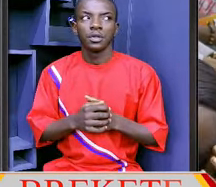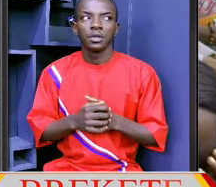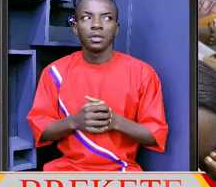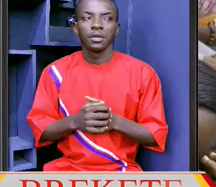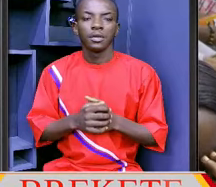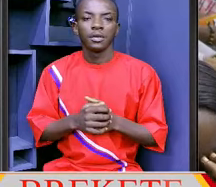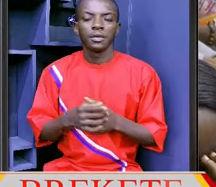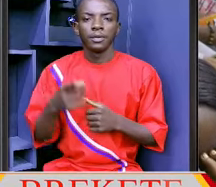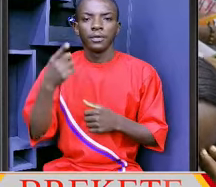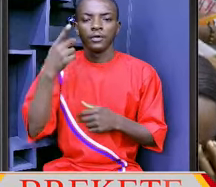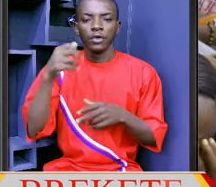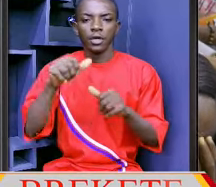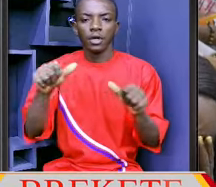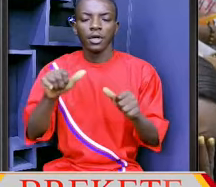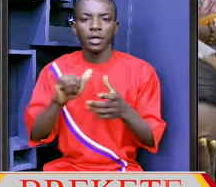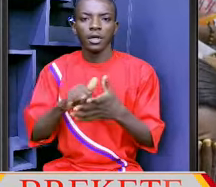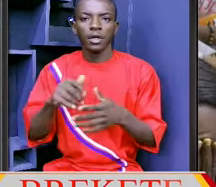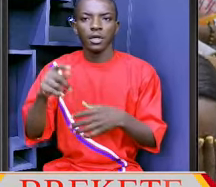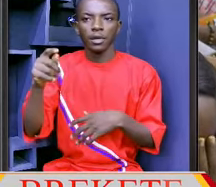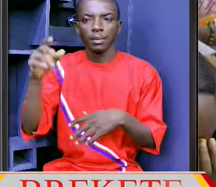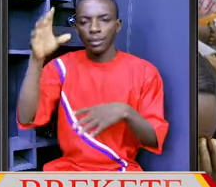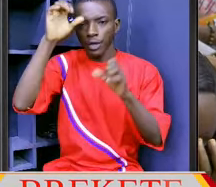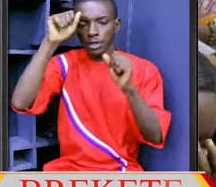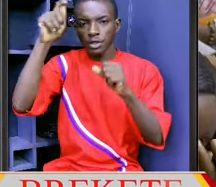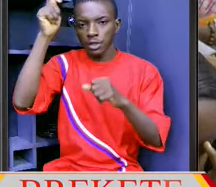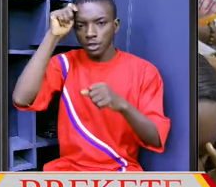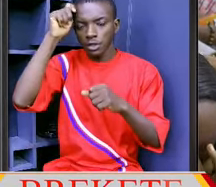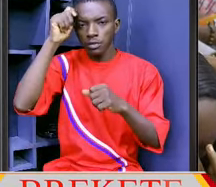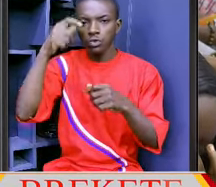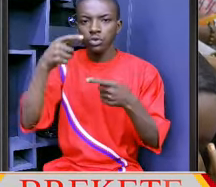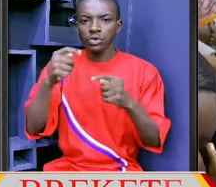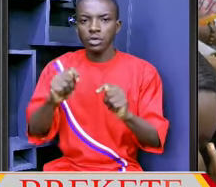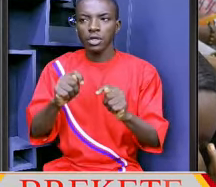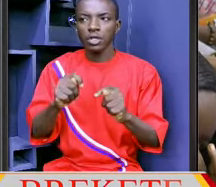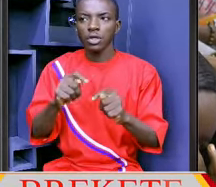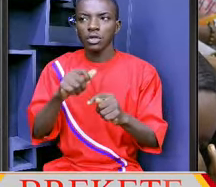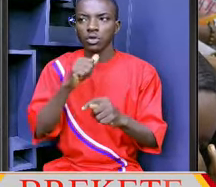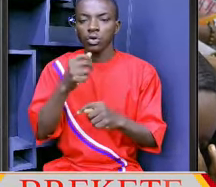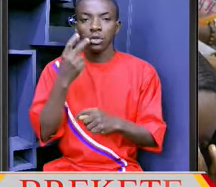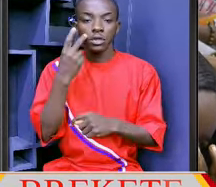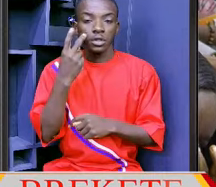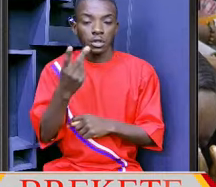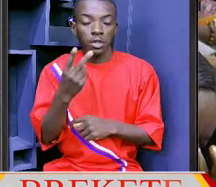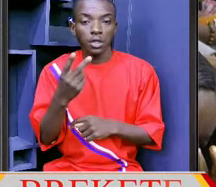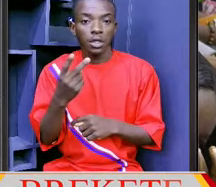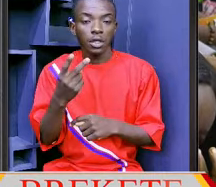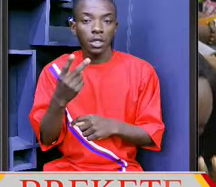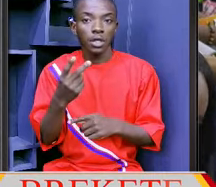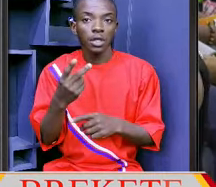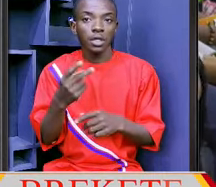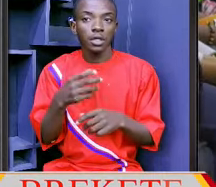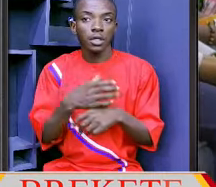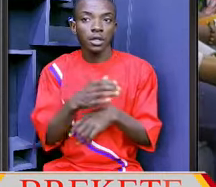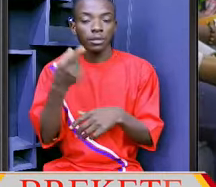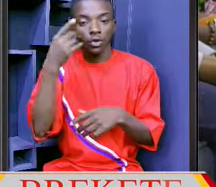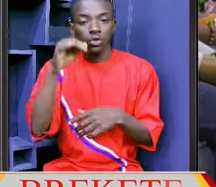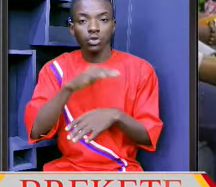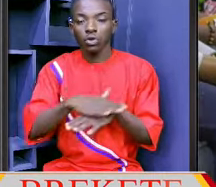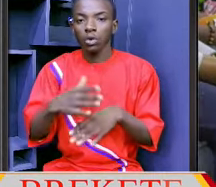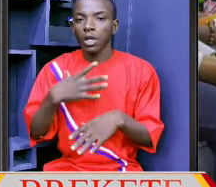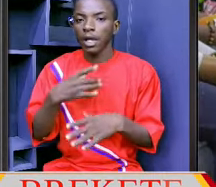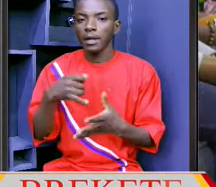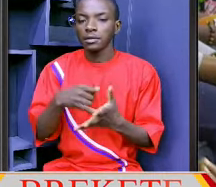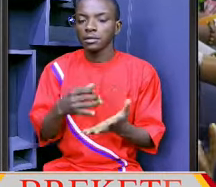for the area where President Bola Ahmed Tinubu try, they are not seeing the effort because they don't like